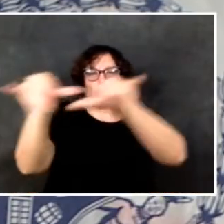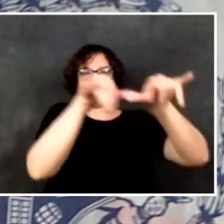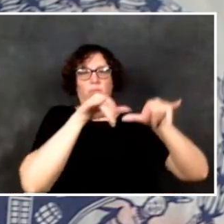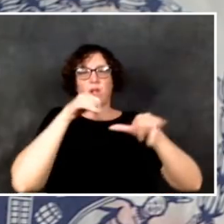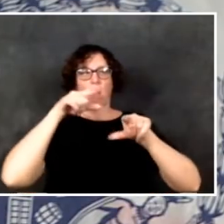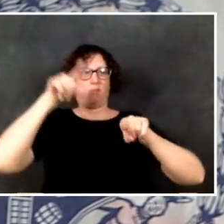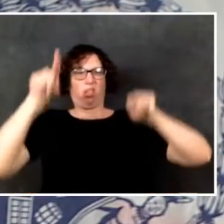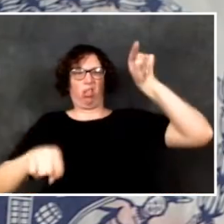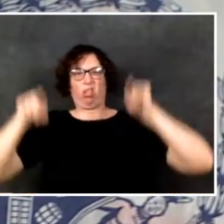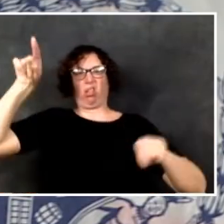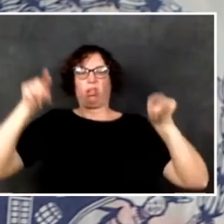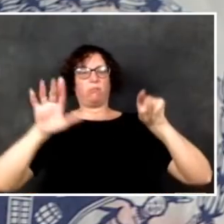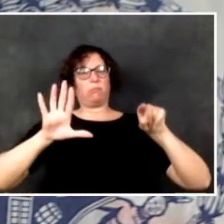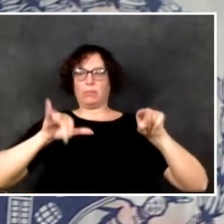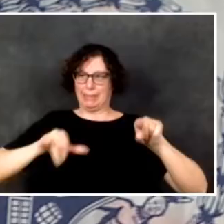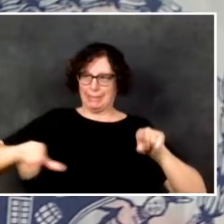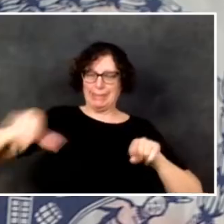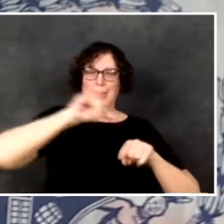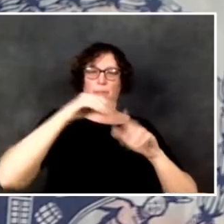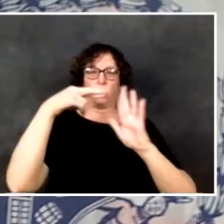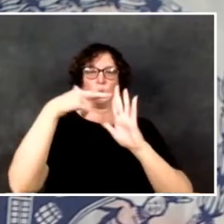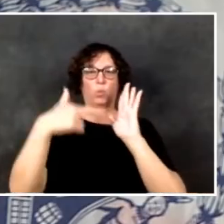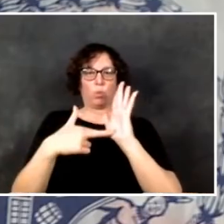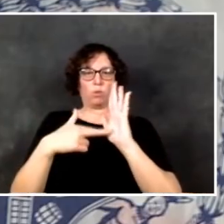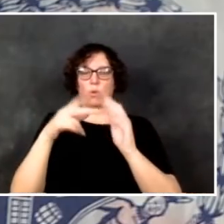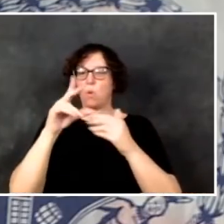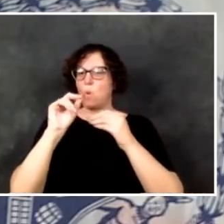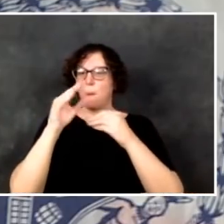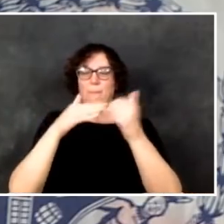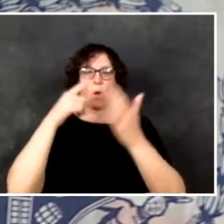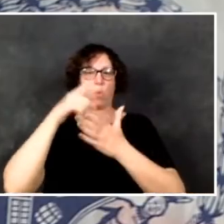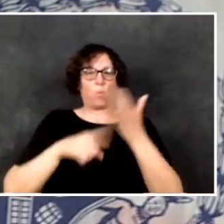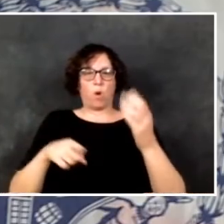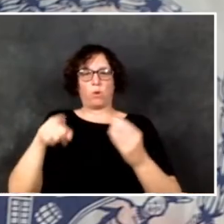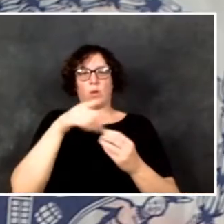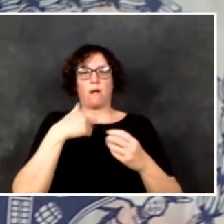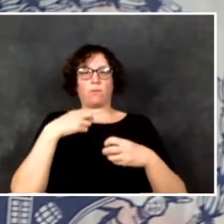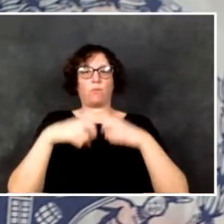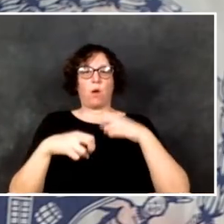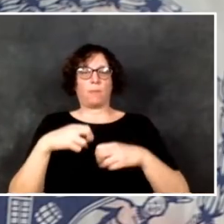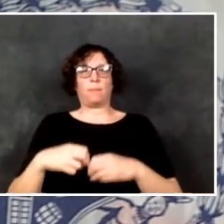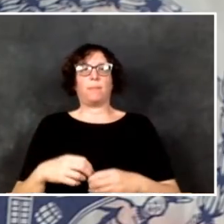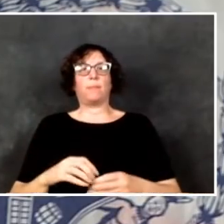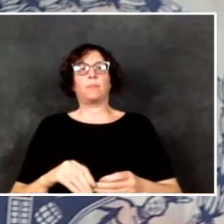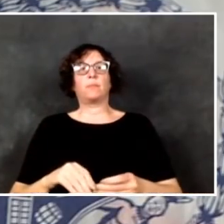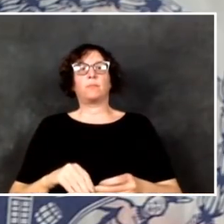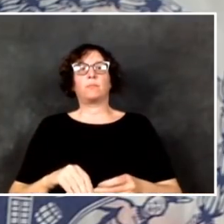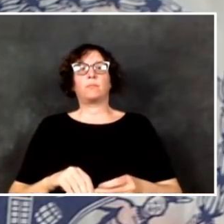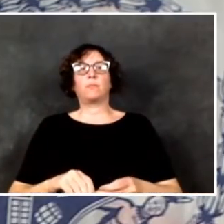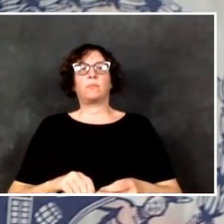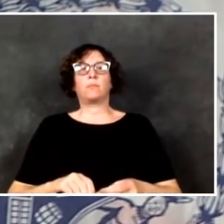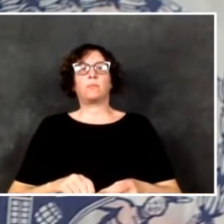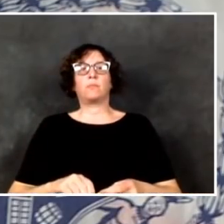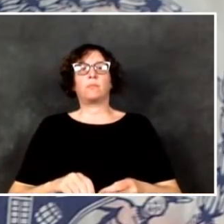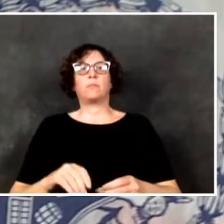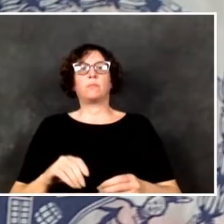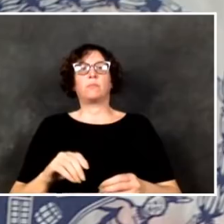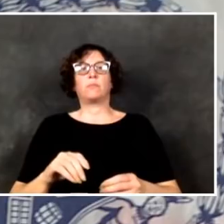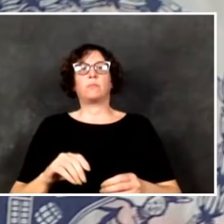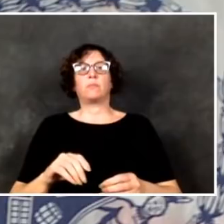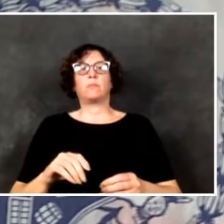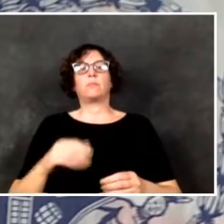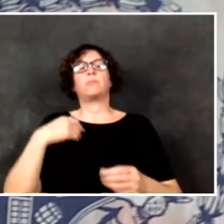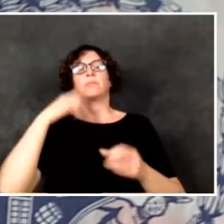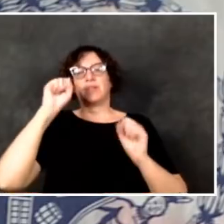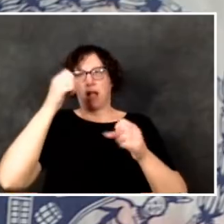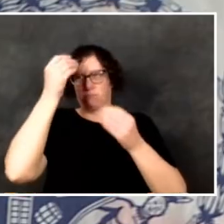standard. But what I can tell you immediately is anyone who has any of those serious pre-existing conditions that might